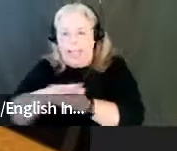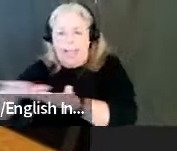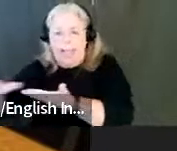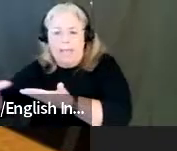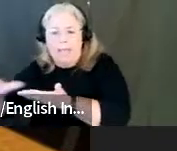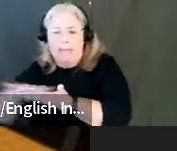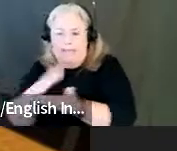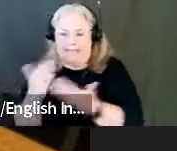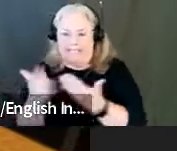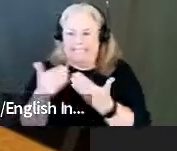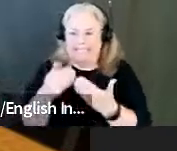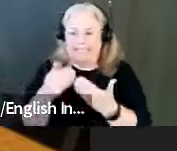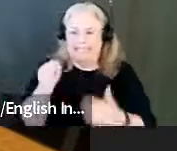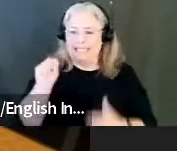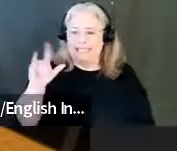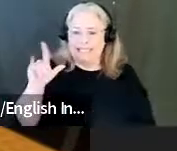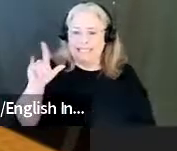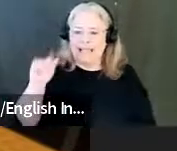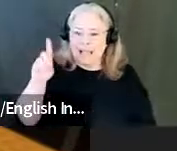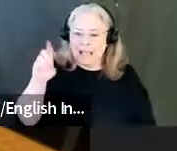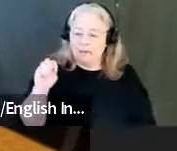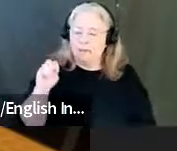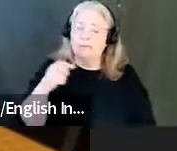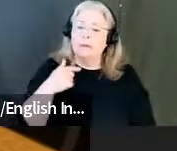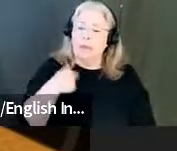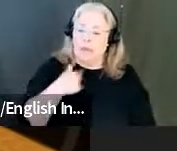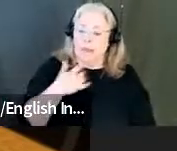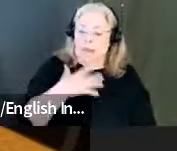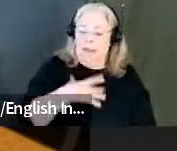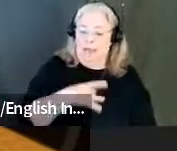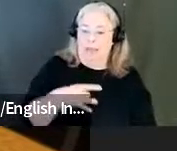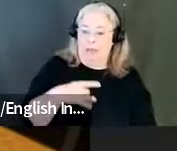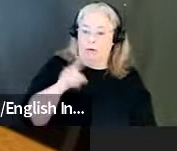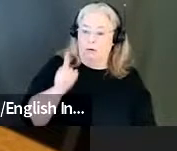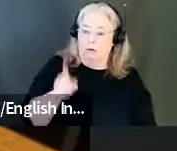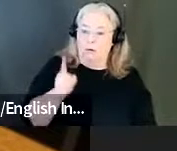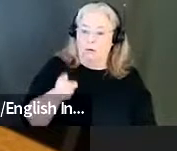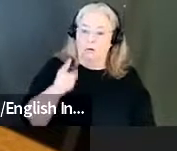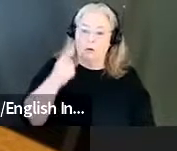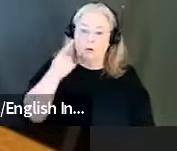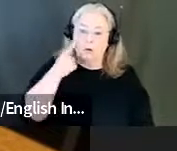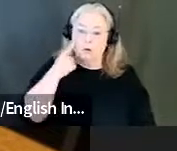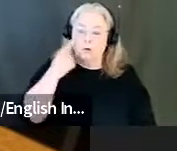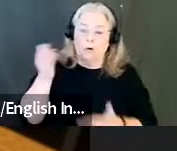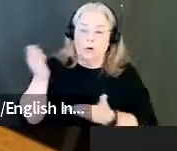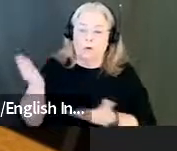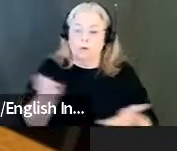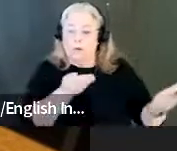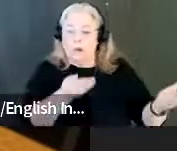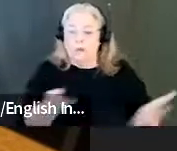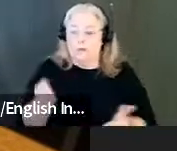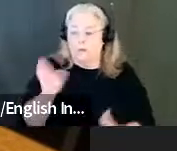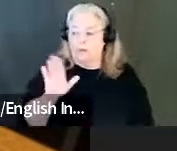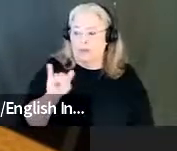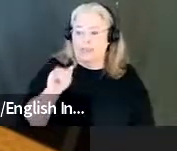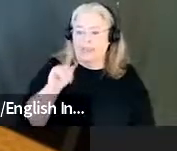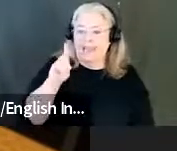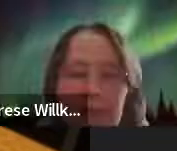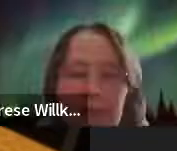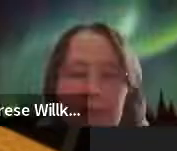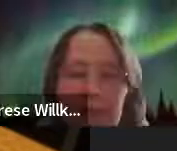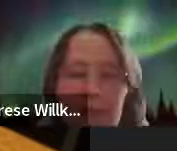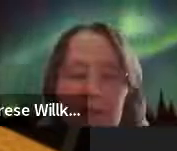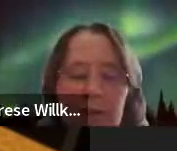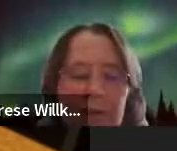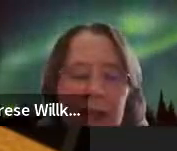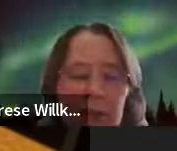very easily. And so I like to, like for a transfer aid, so I use it a couple different